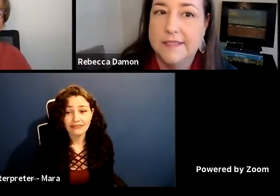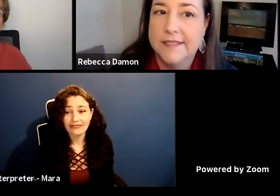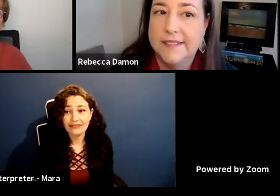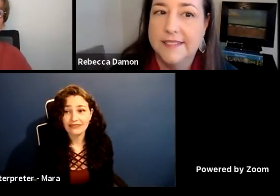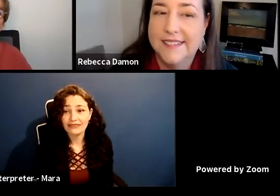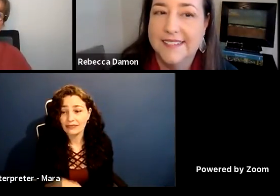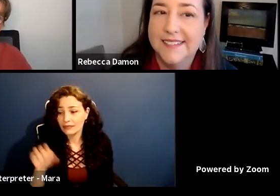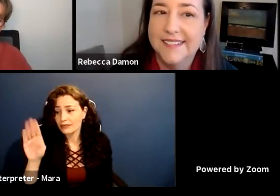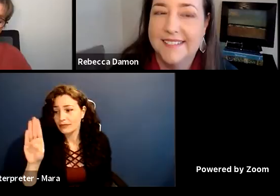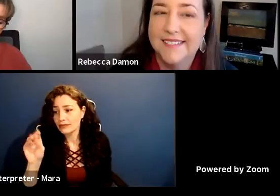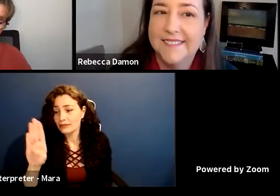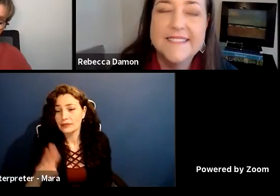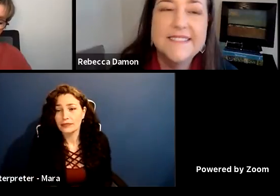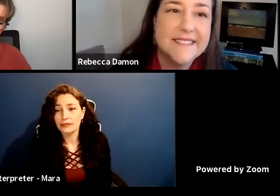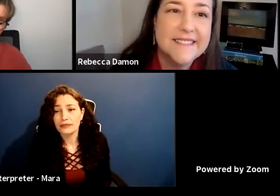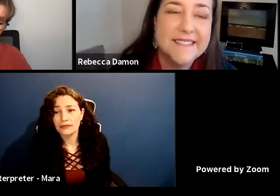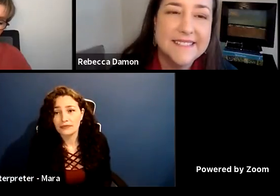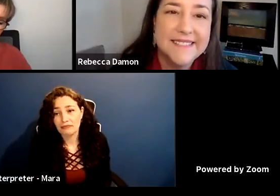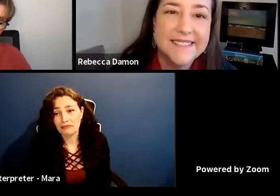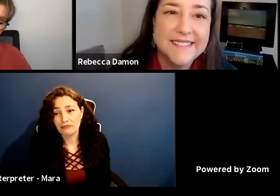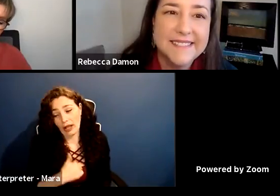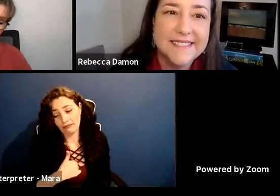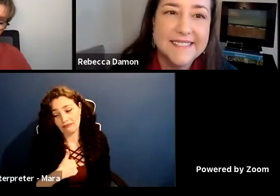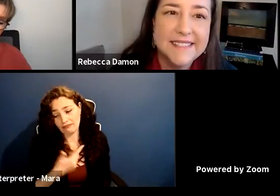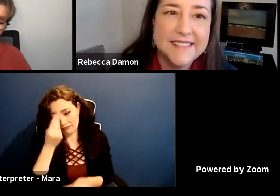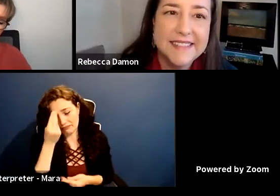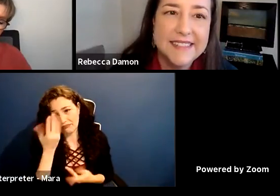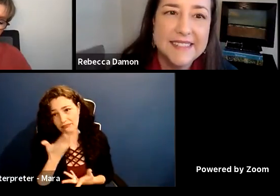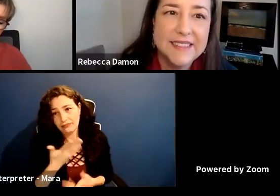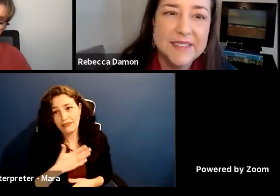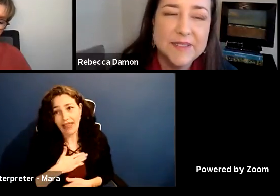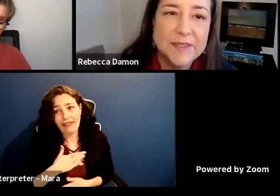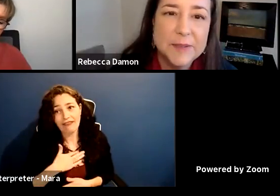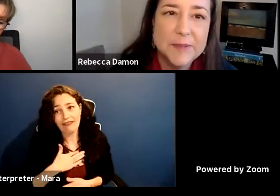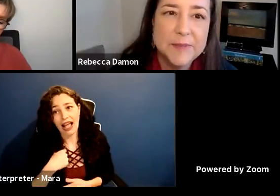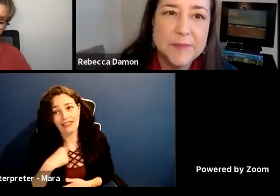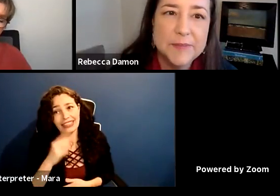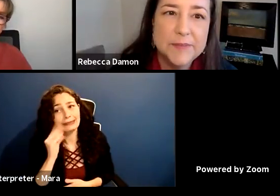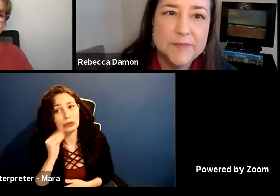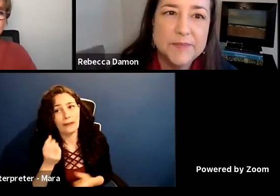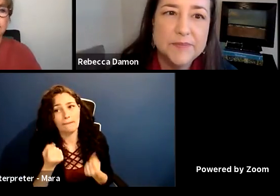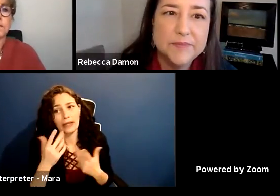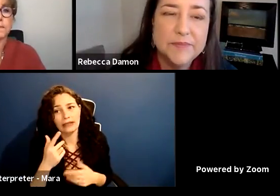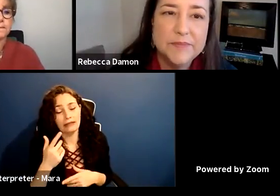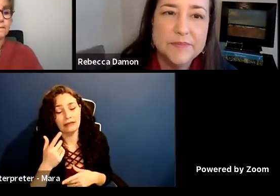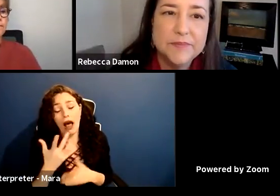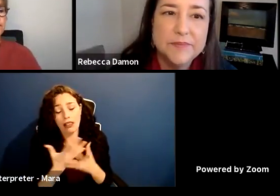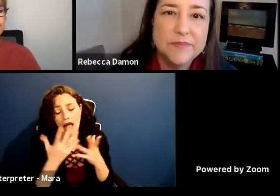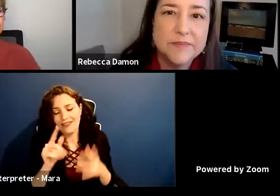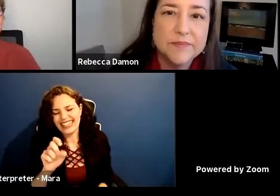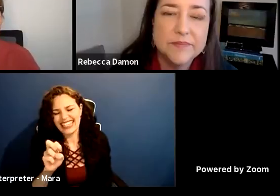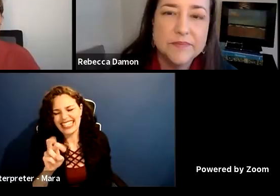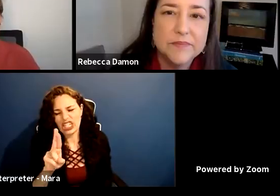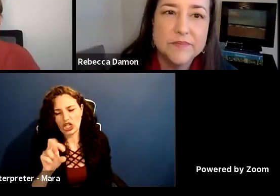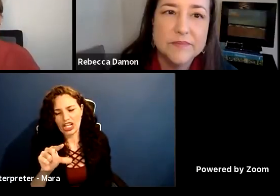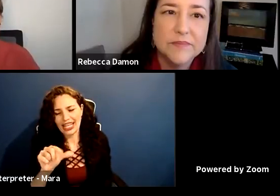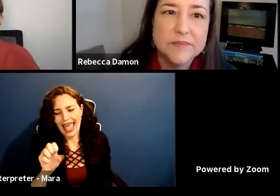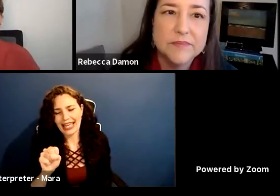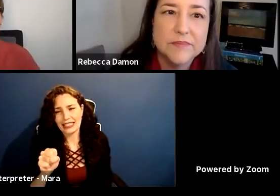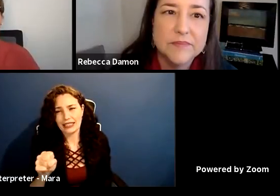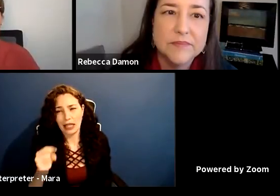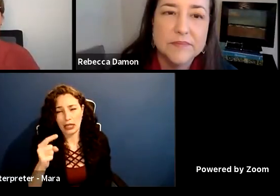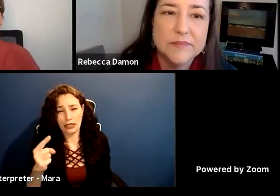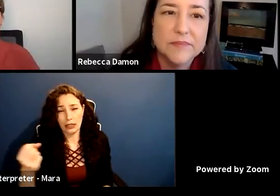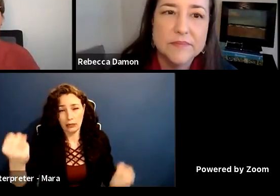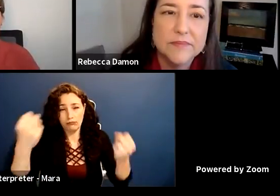Well, I can tell you, taking in my fair share of tear gas, it's part of the job. I